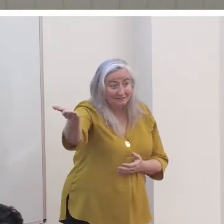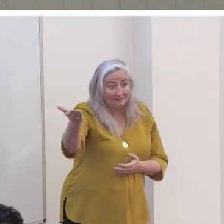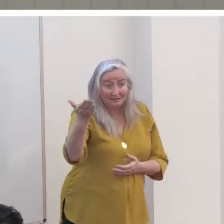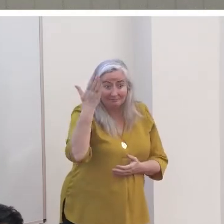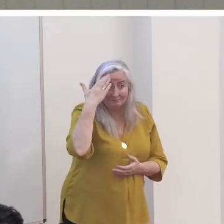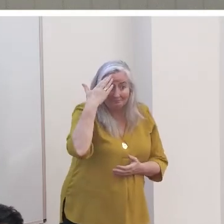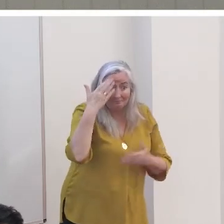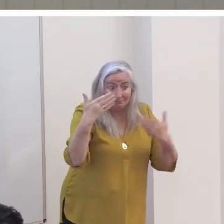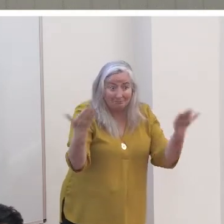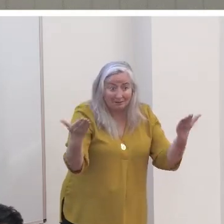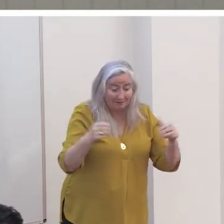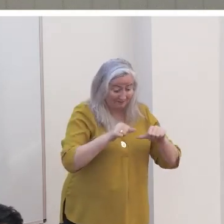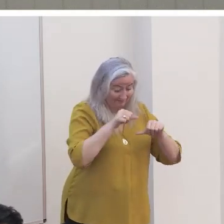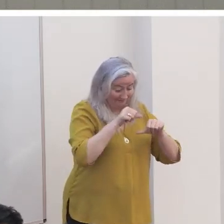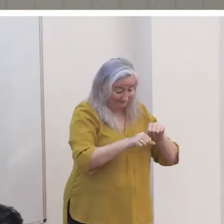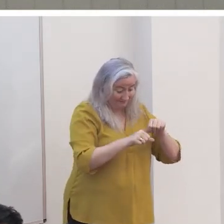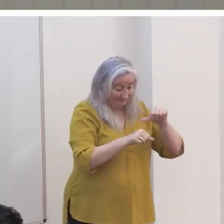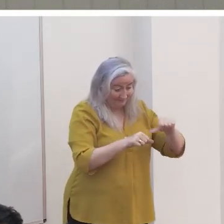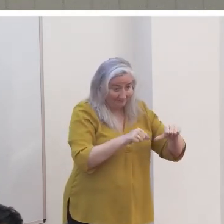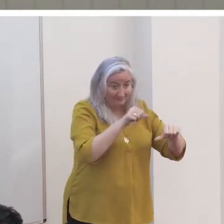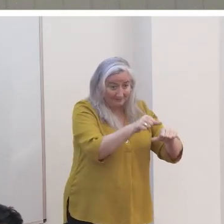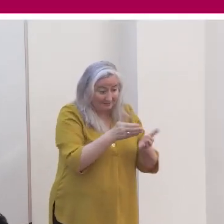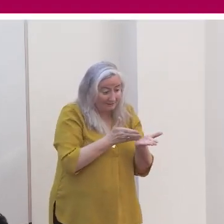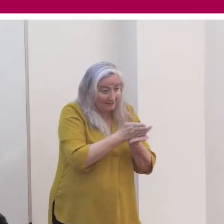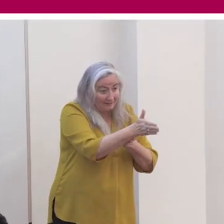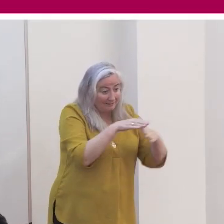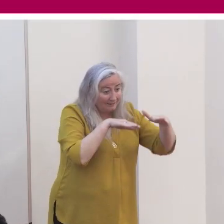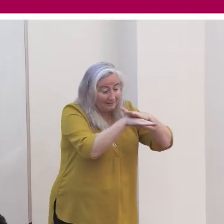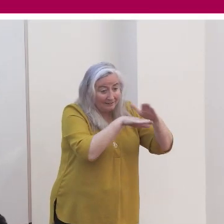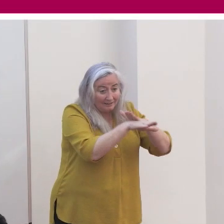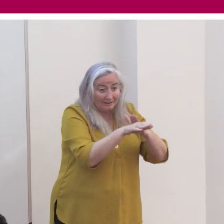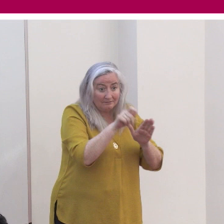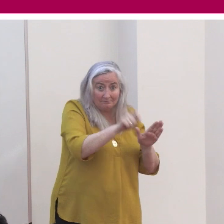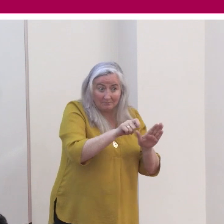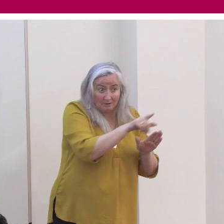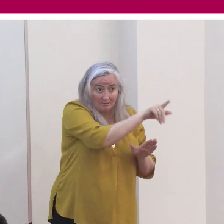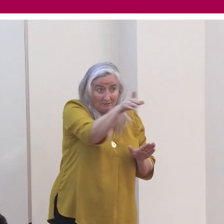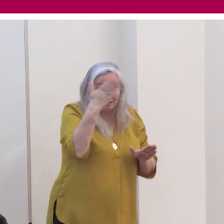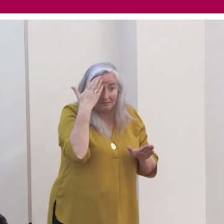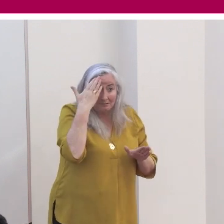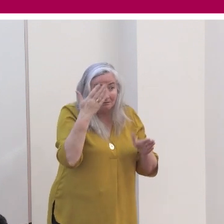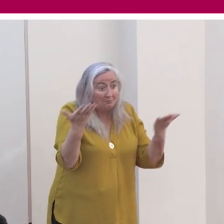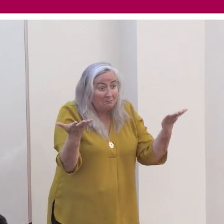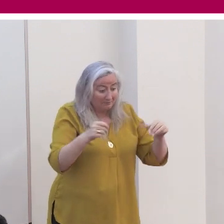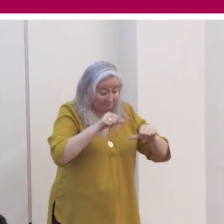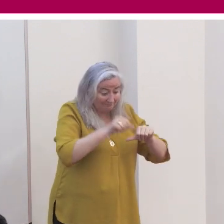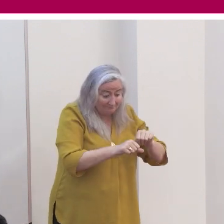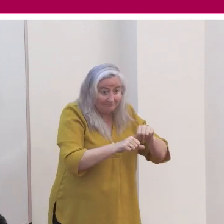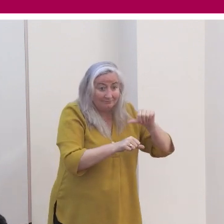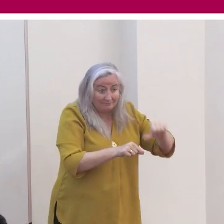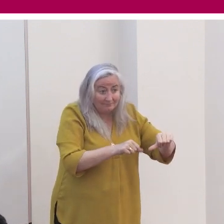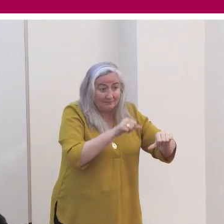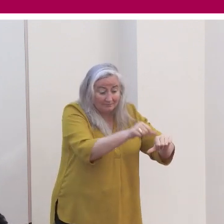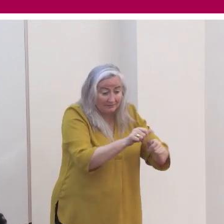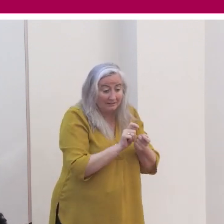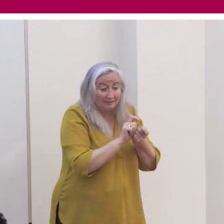accommodations means the adoption of all necessary modifications within the context of the justice